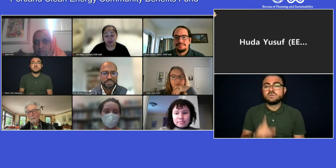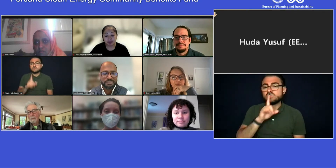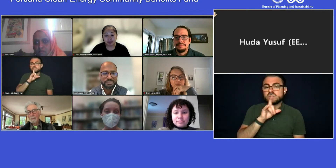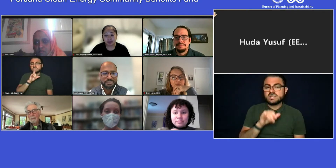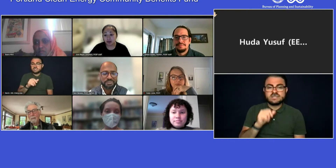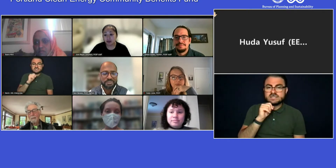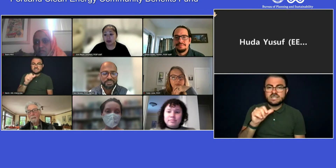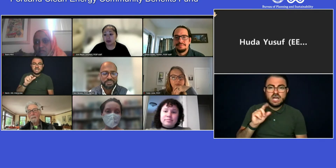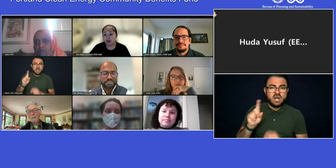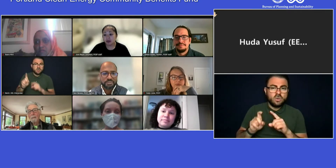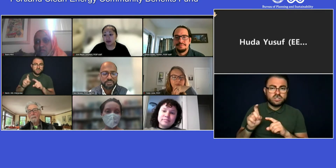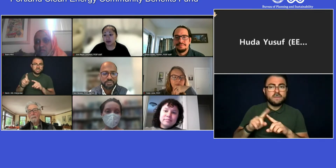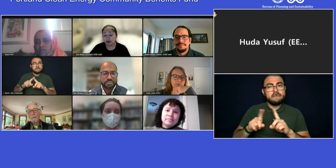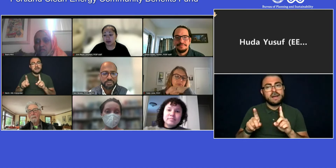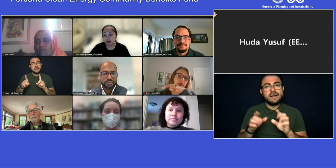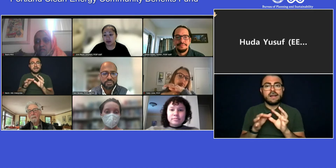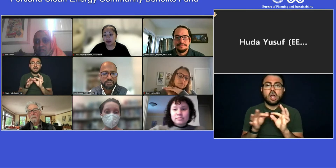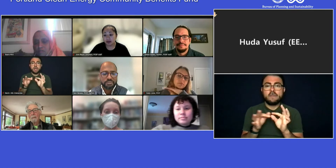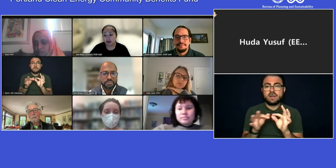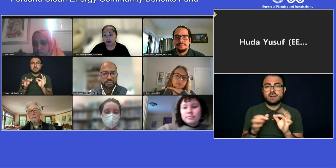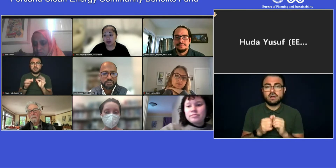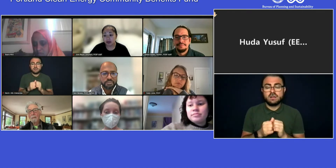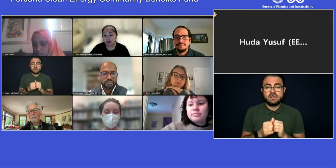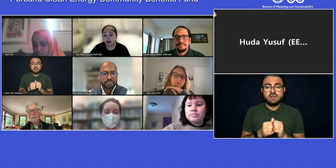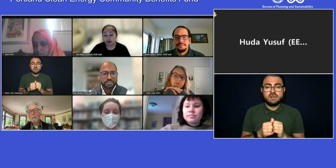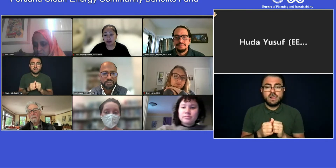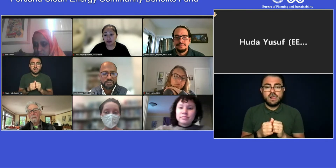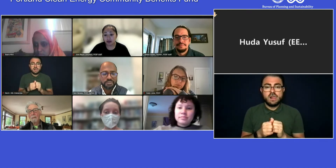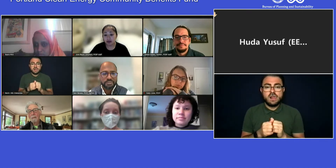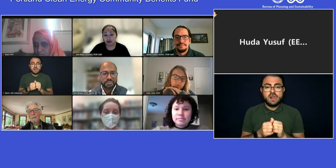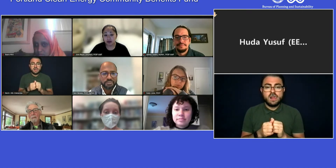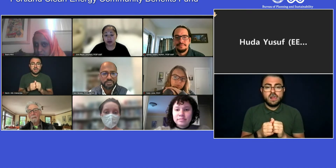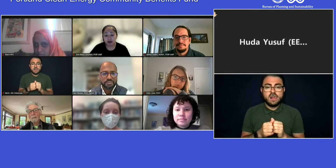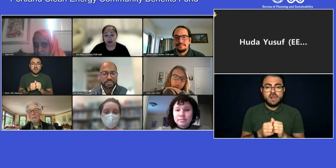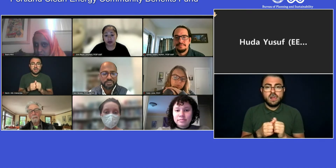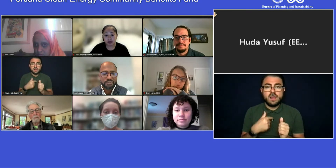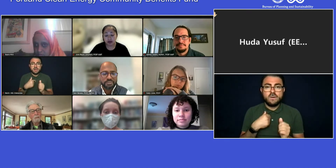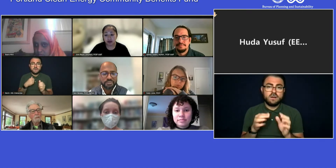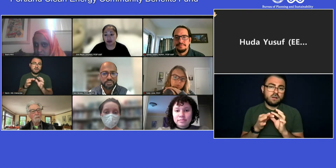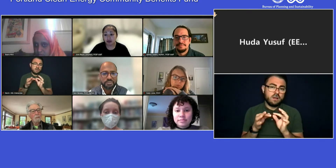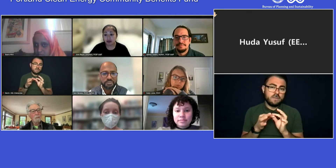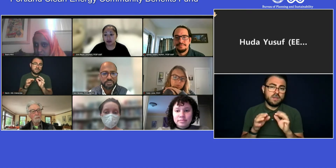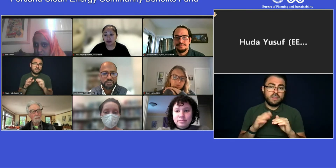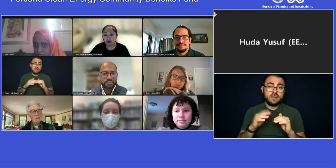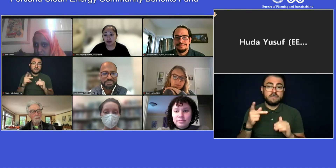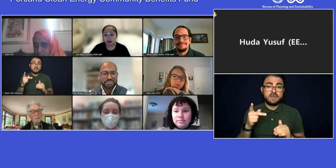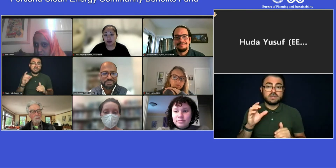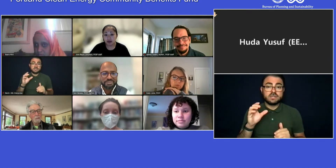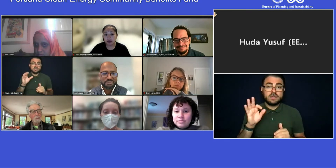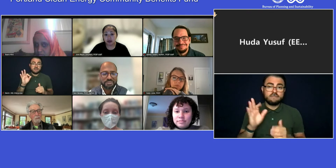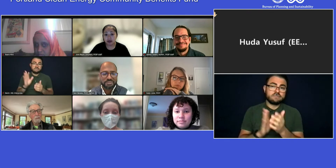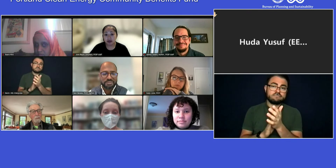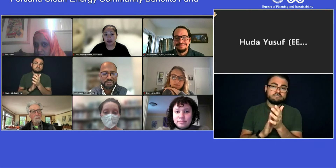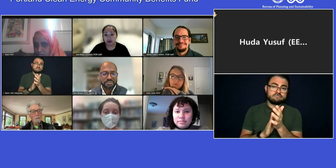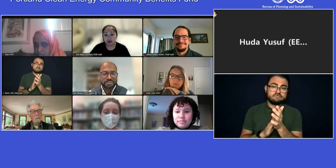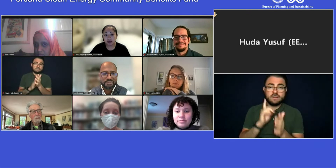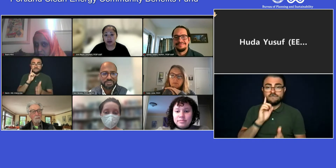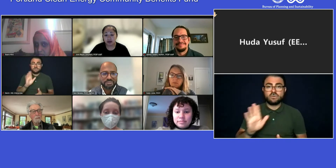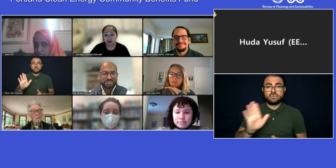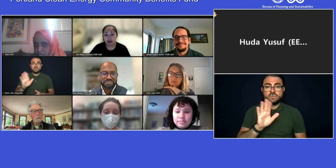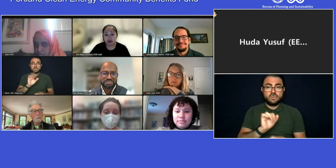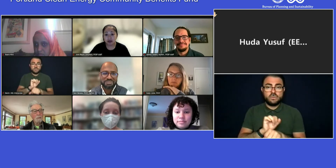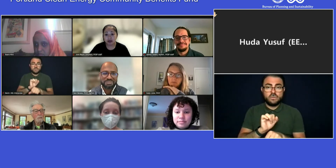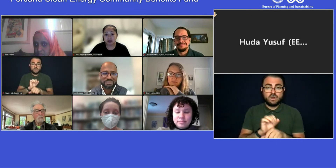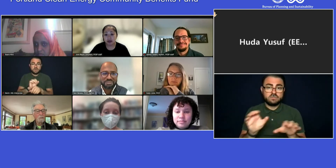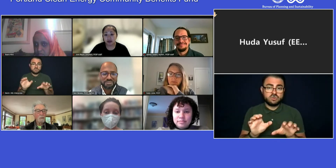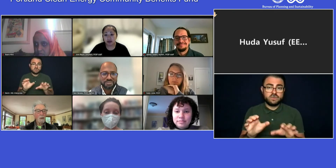a kind of comment. I would like to commend the PCF team for the work you have been doing. It's really